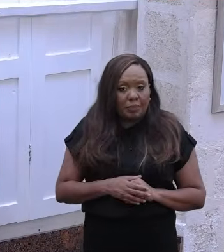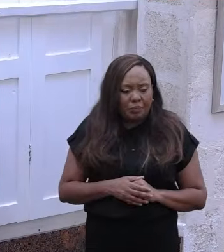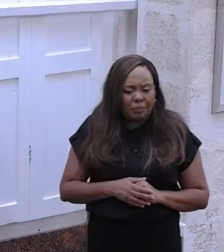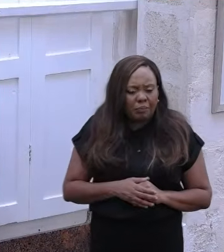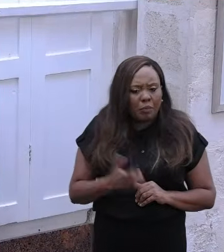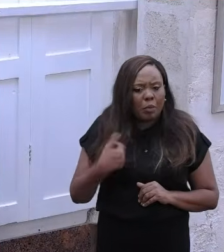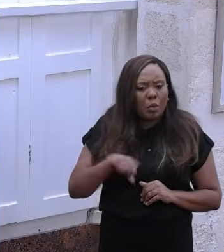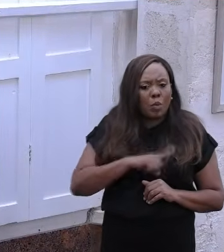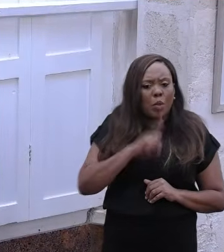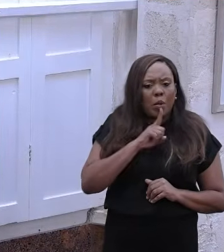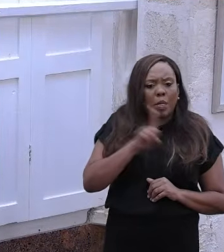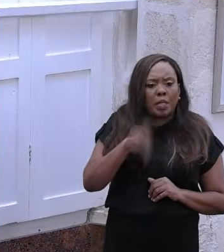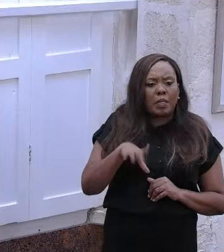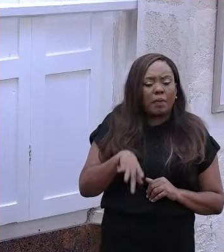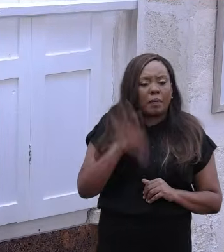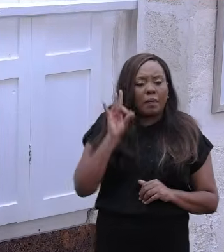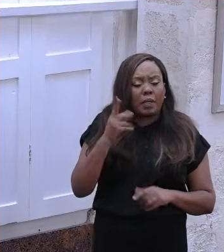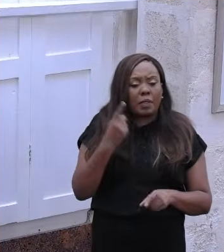medium between